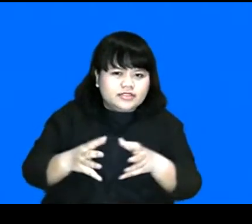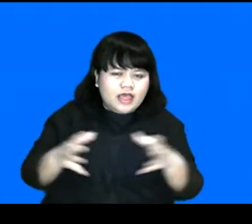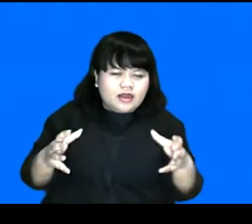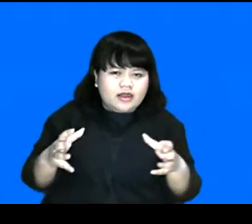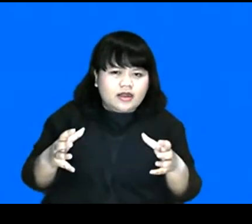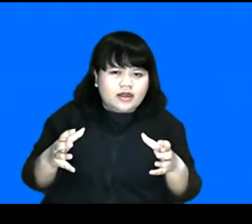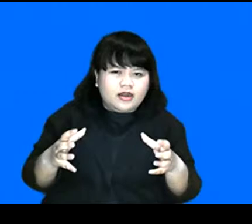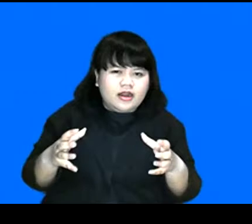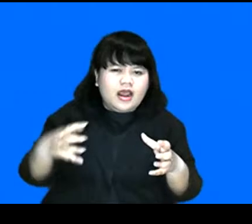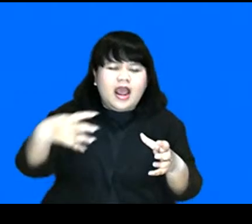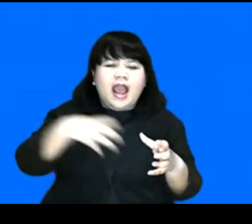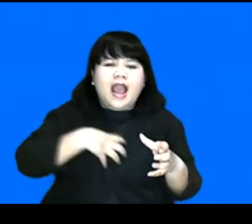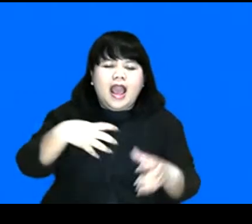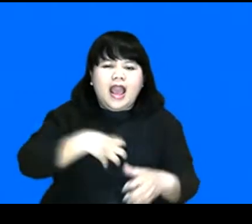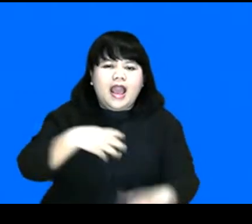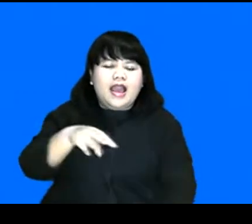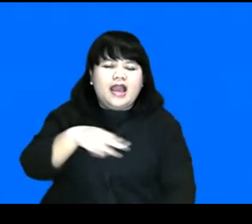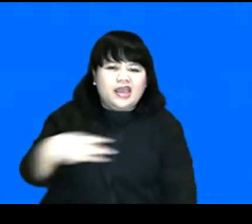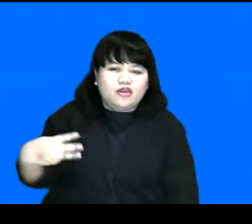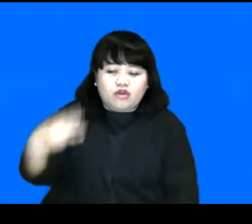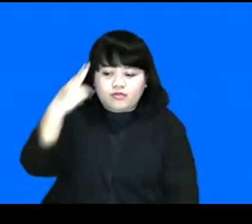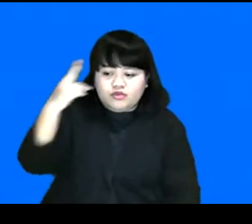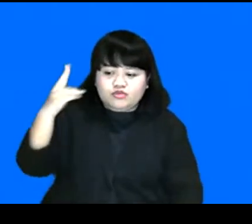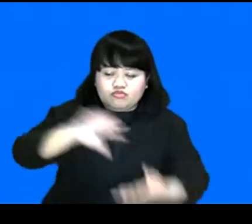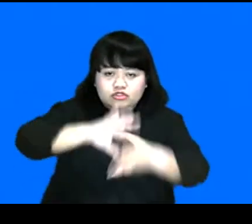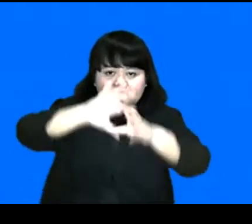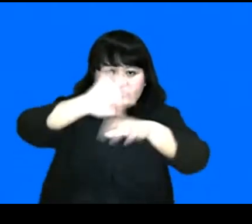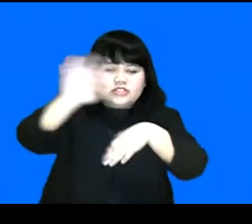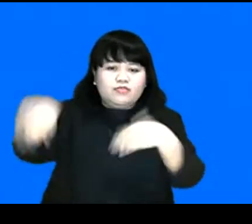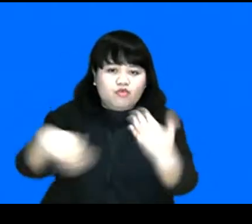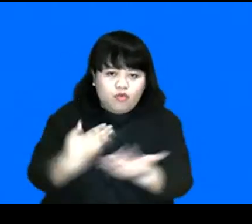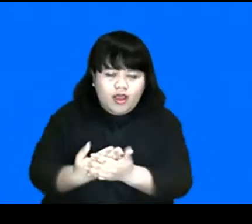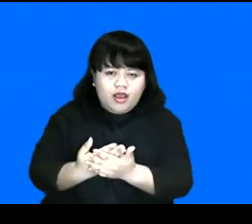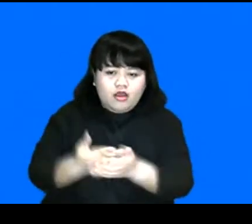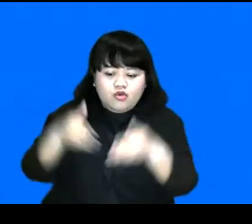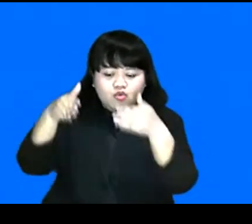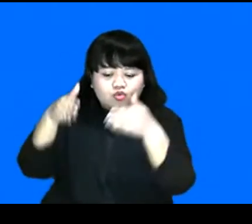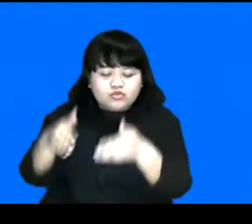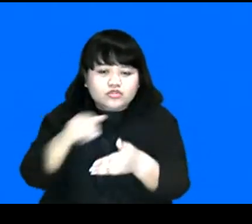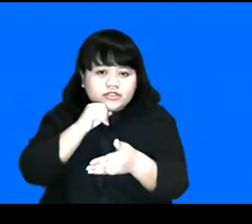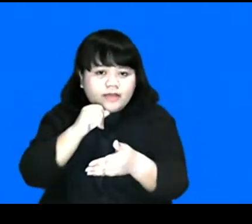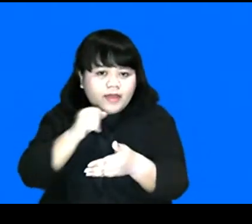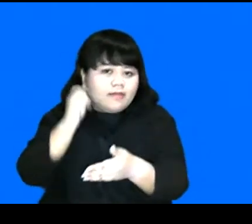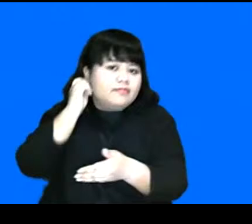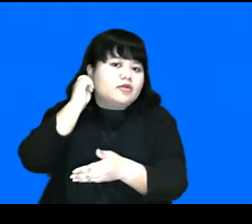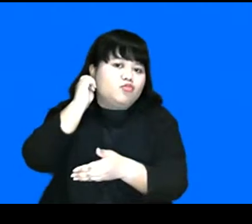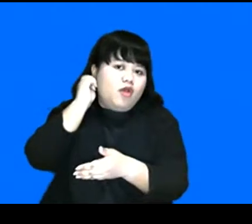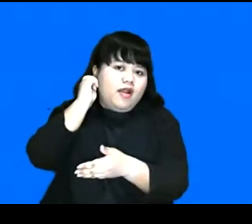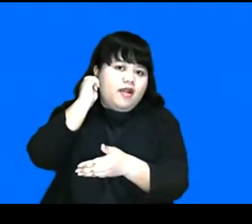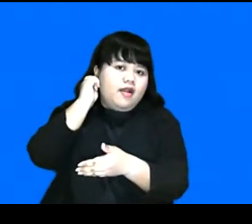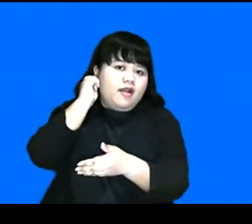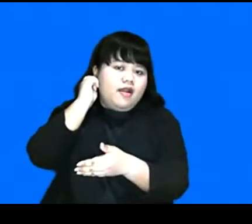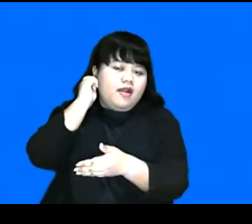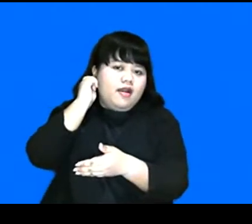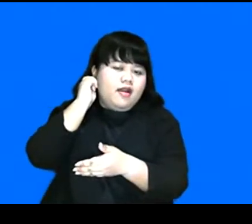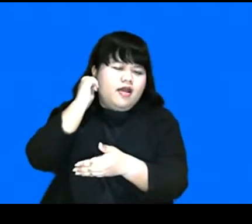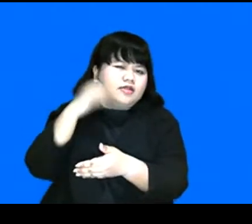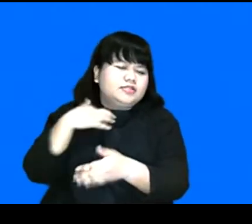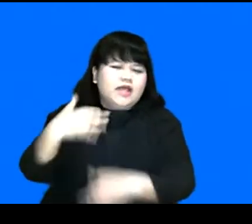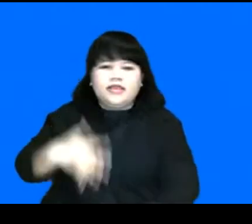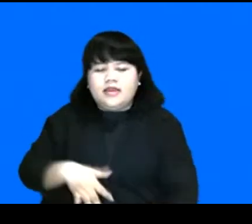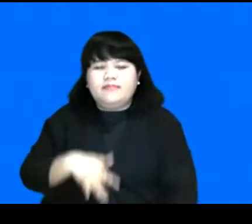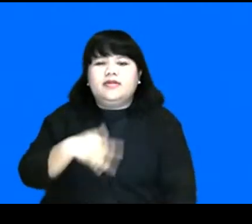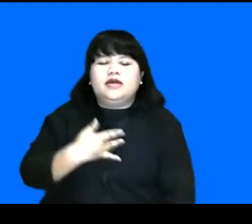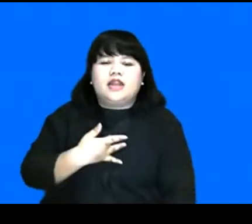all, especially of women. This is where I think we need to sort of start articulating our social